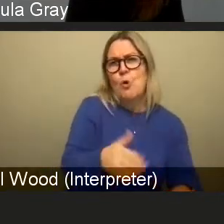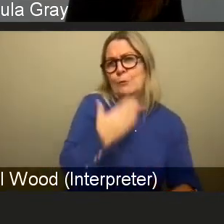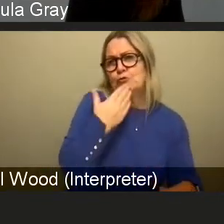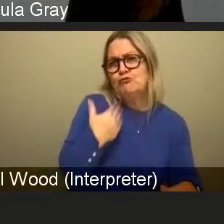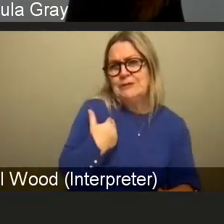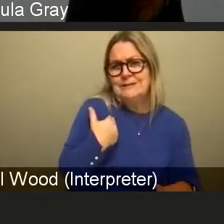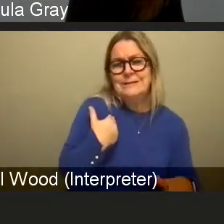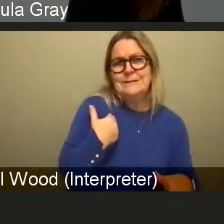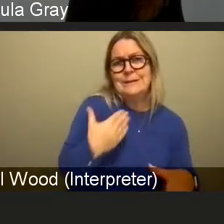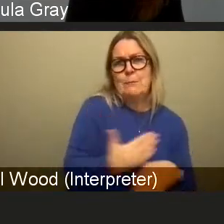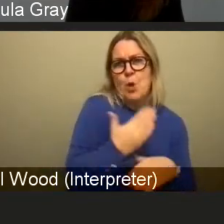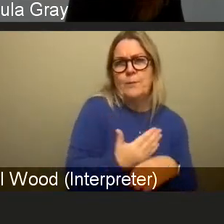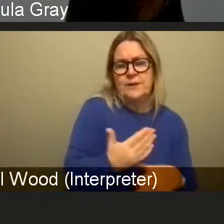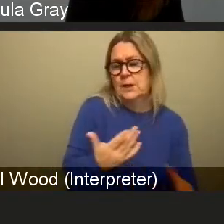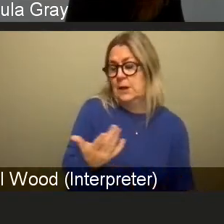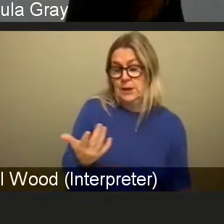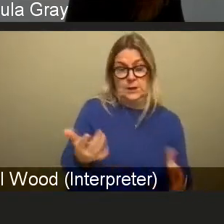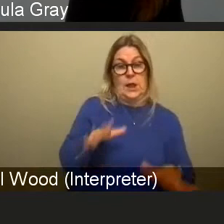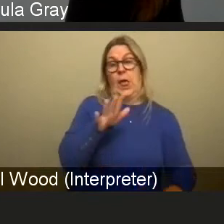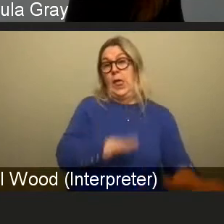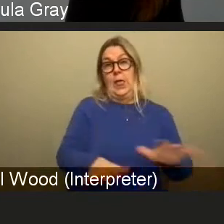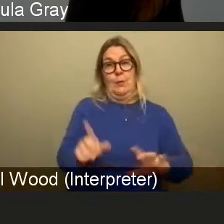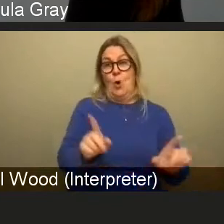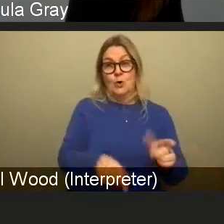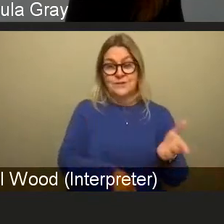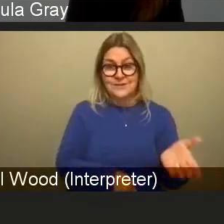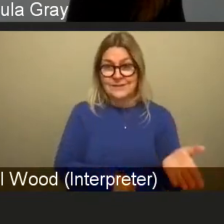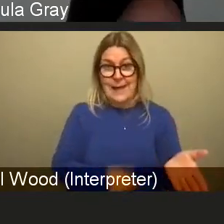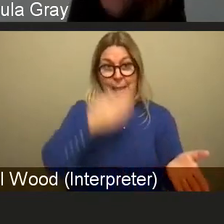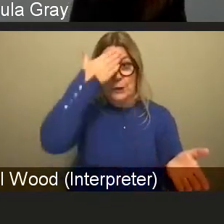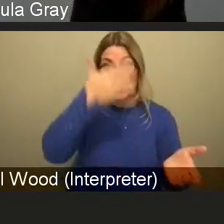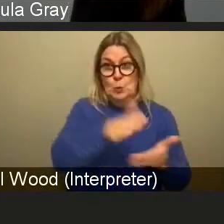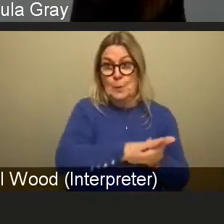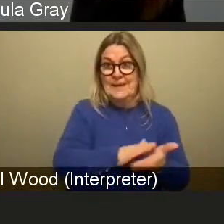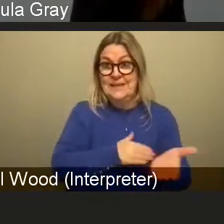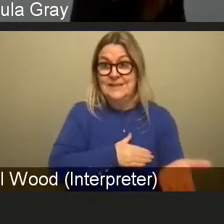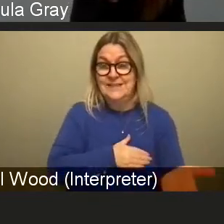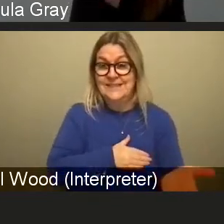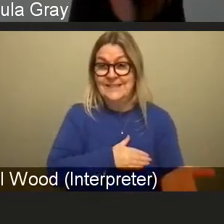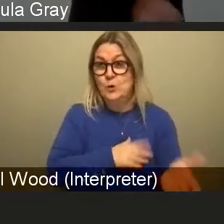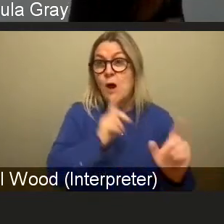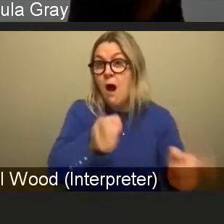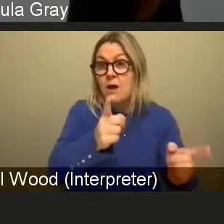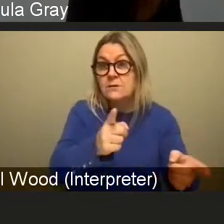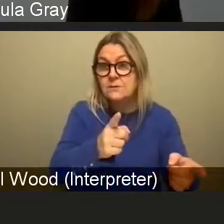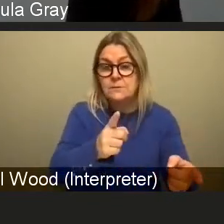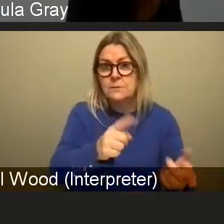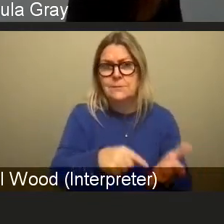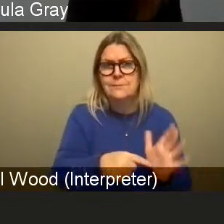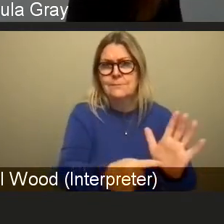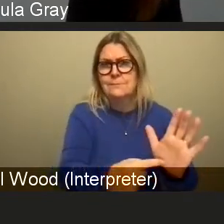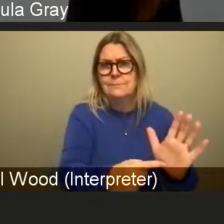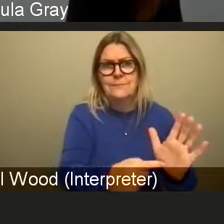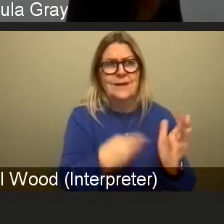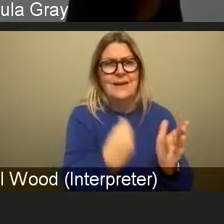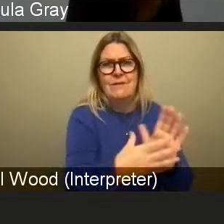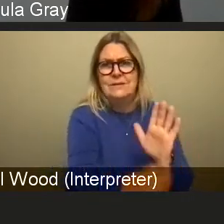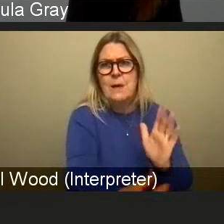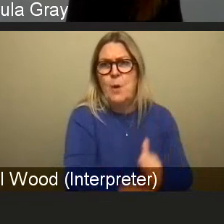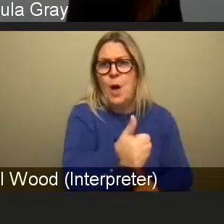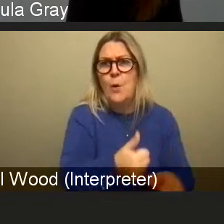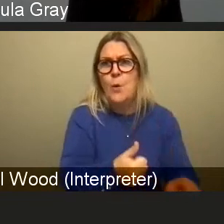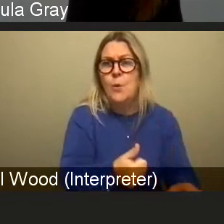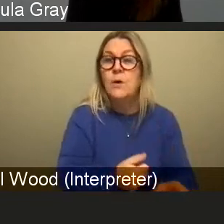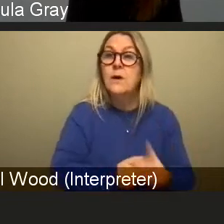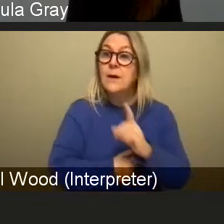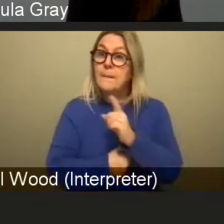employment gap, has been unable to find employment, you're then in that classic catch-22 situation. So I think something as simple as